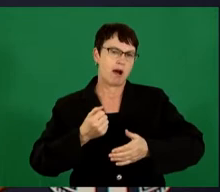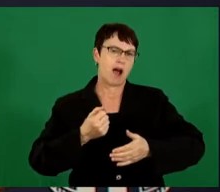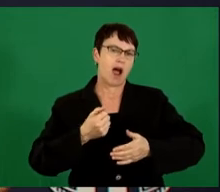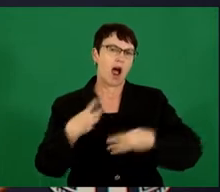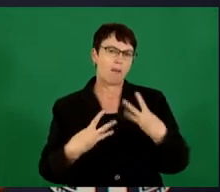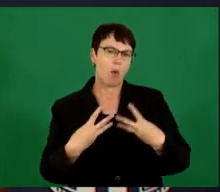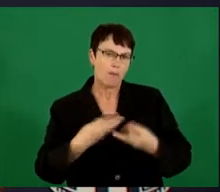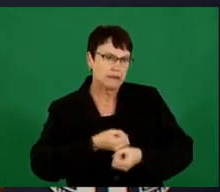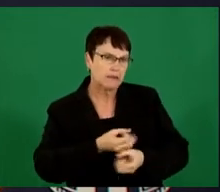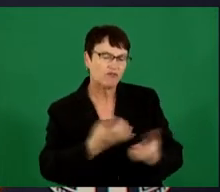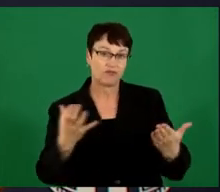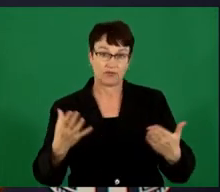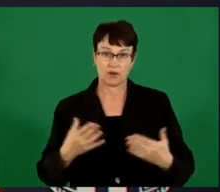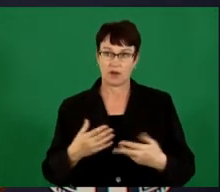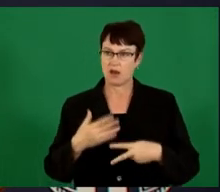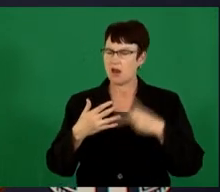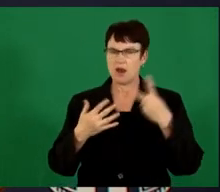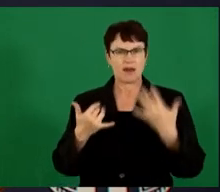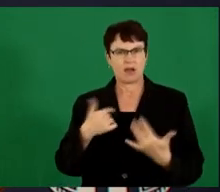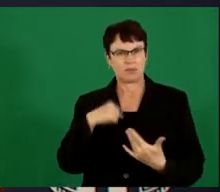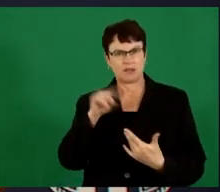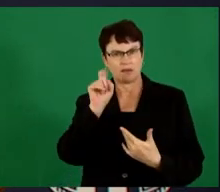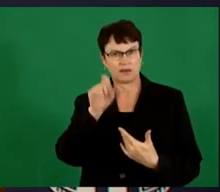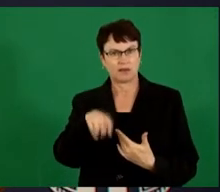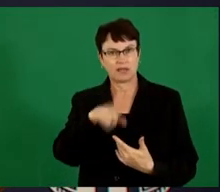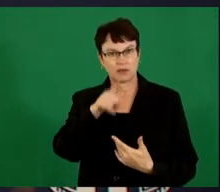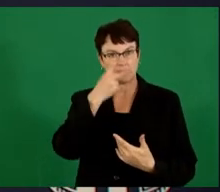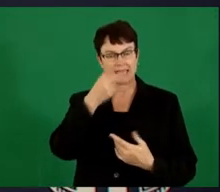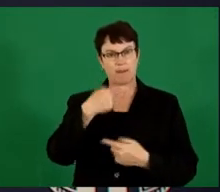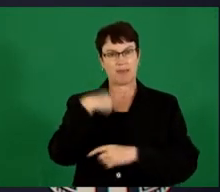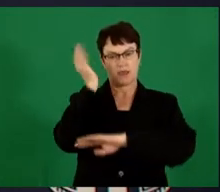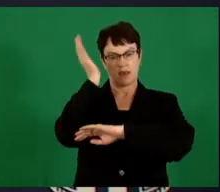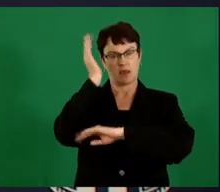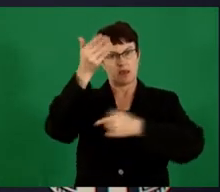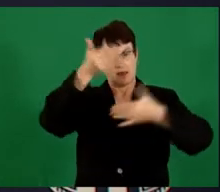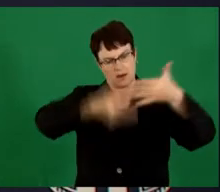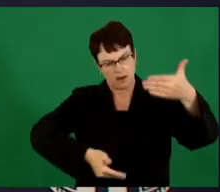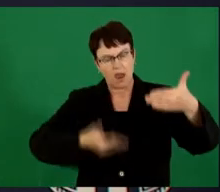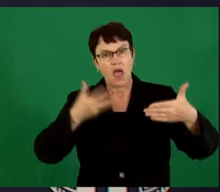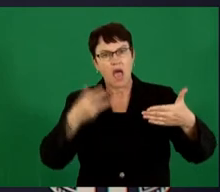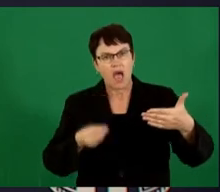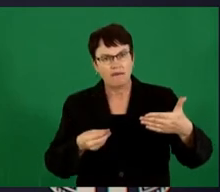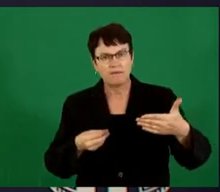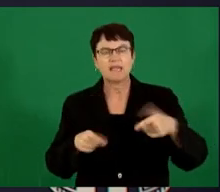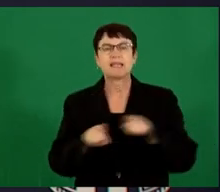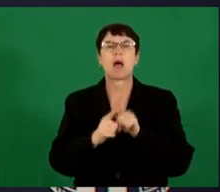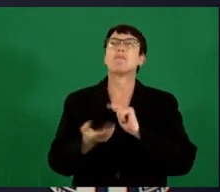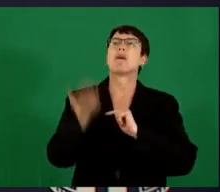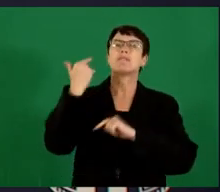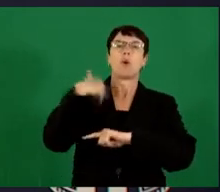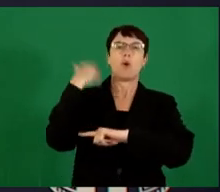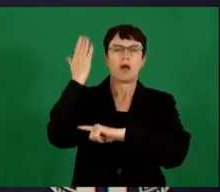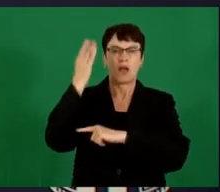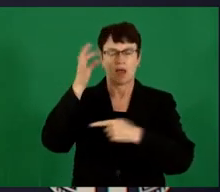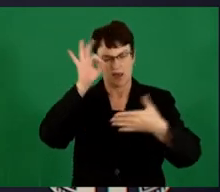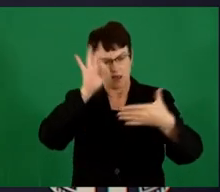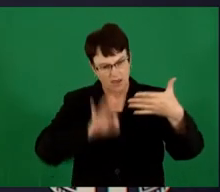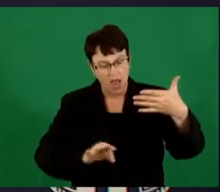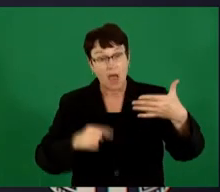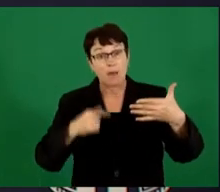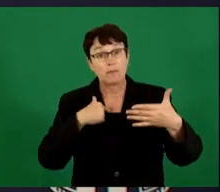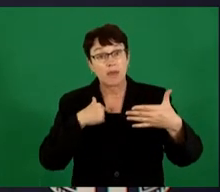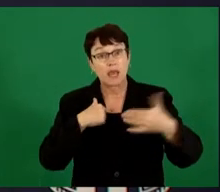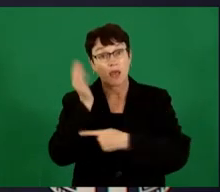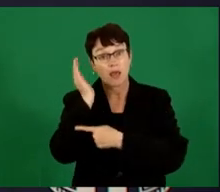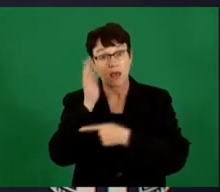times growth and employment feature in this statement. You can go back to our previous statements. You will find that